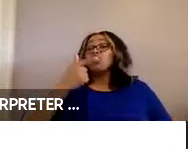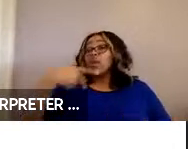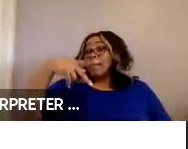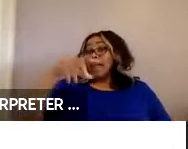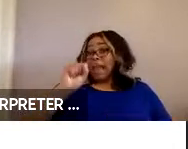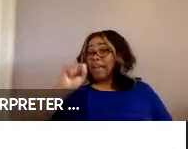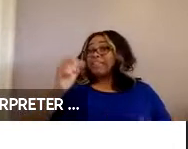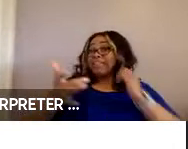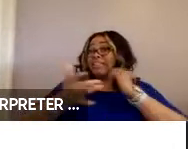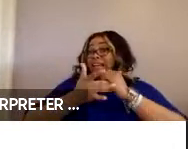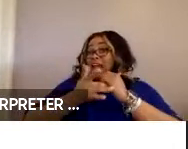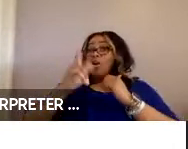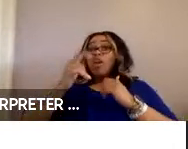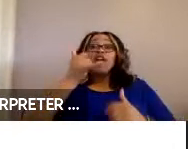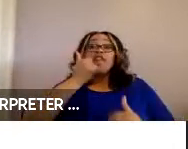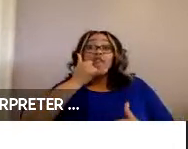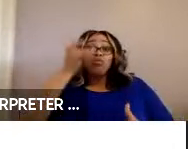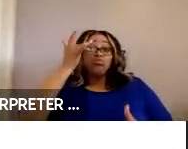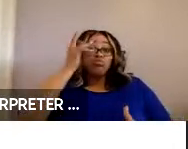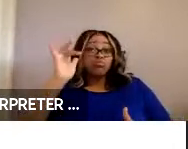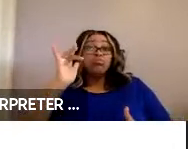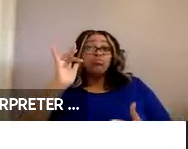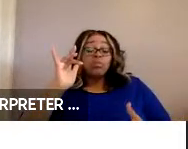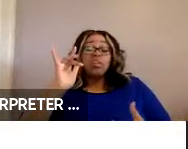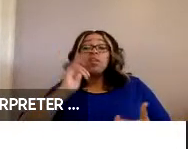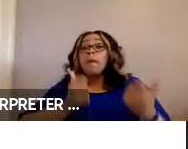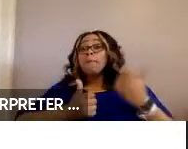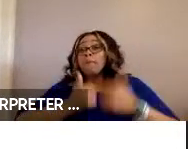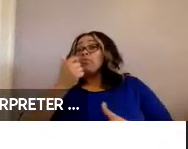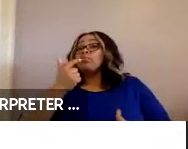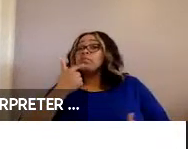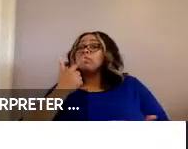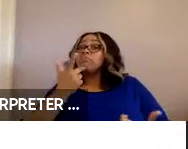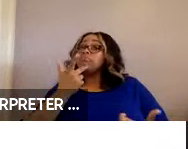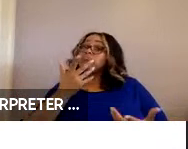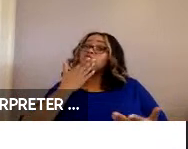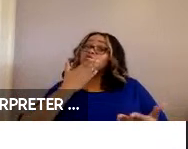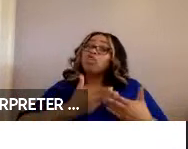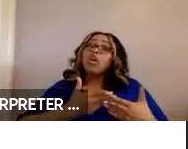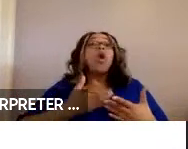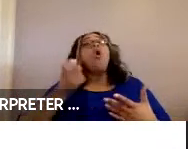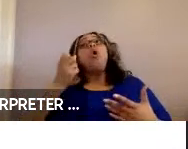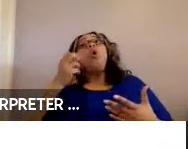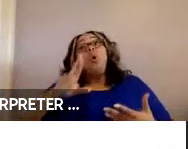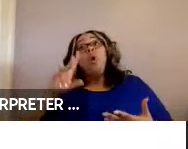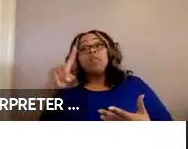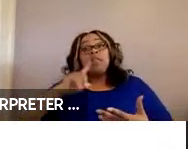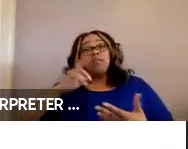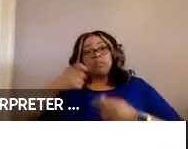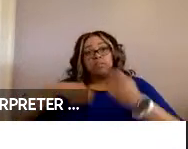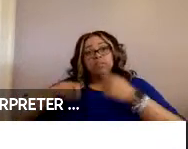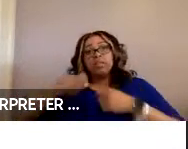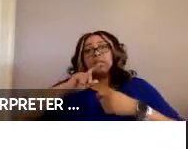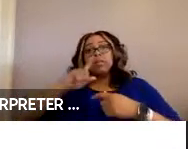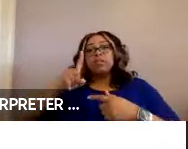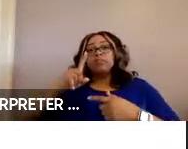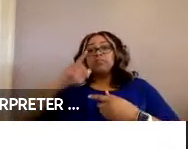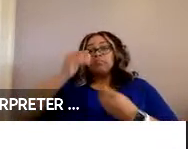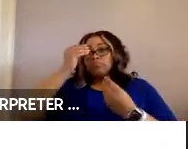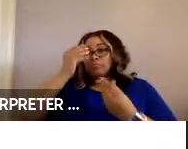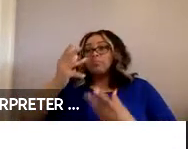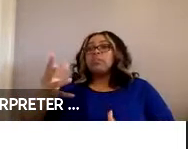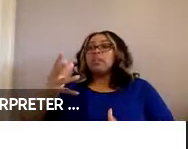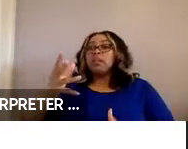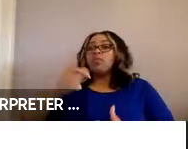GPS technology on their cellular smartphones, which most indicated would be ideal, or if they would instead need to indicate their